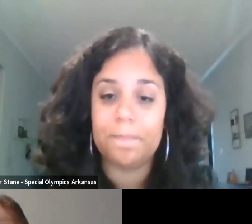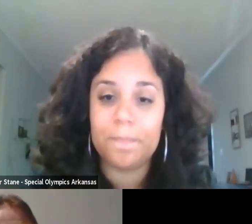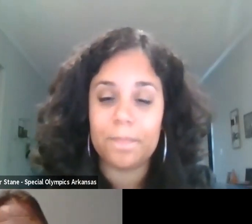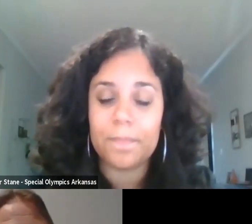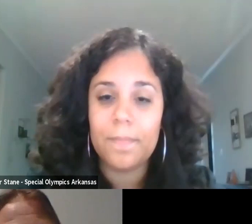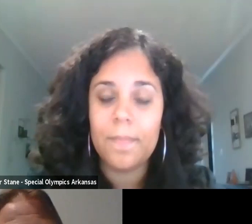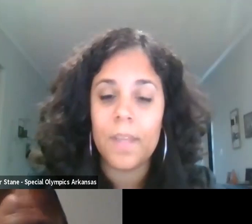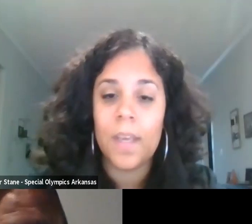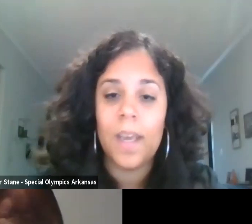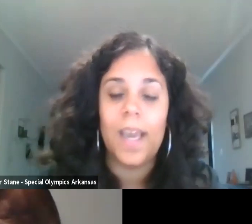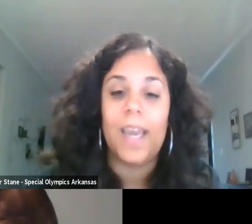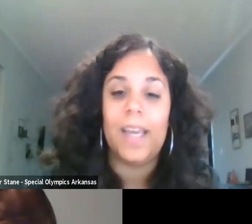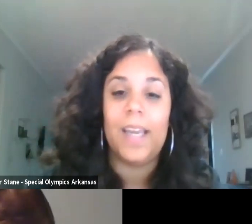Alex,